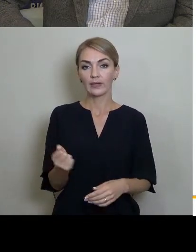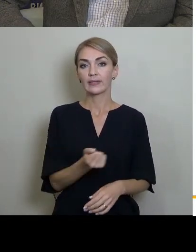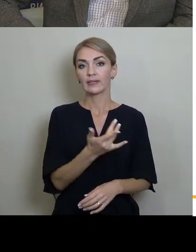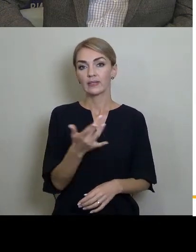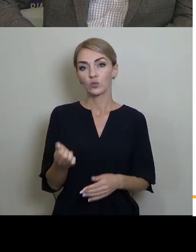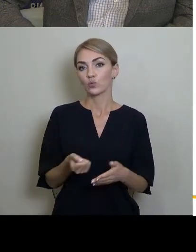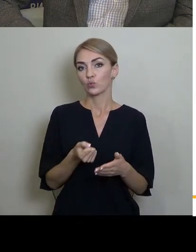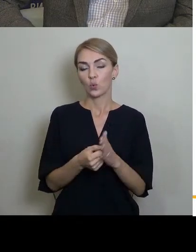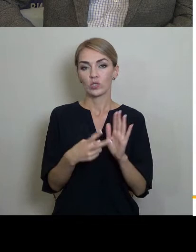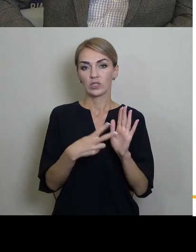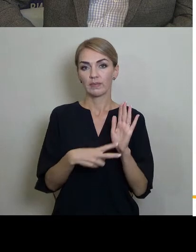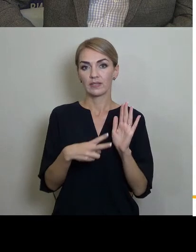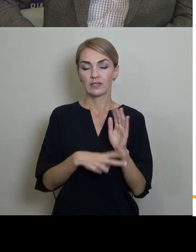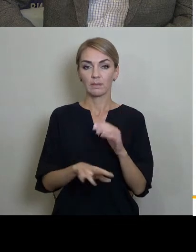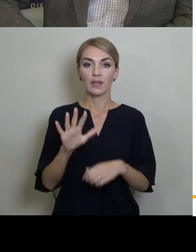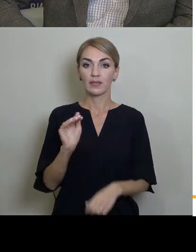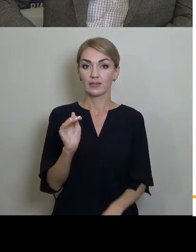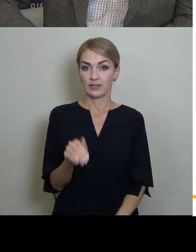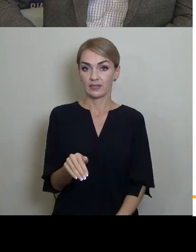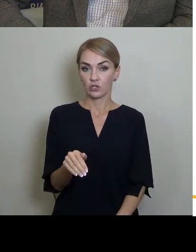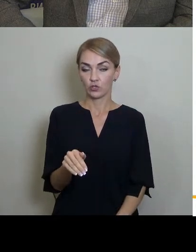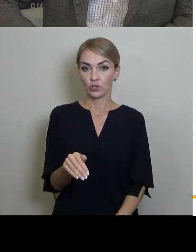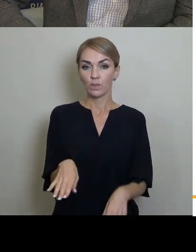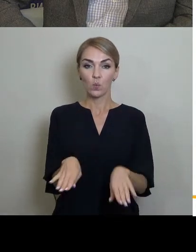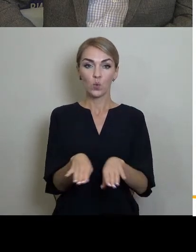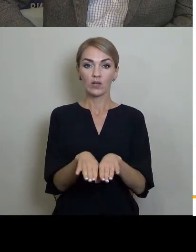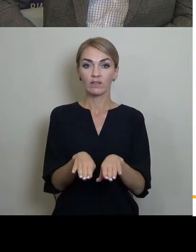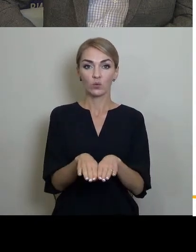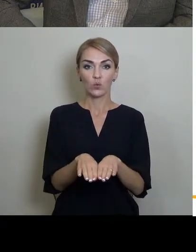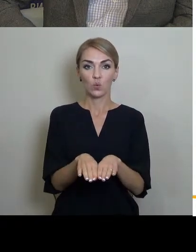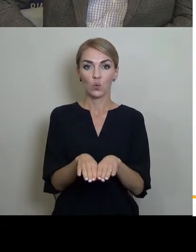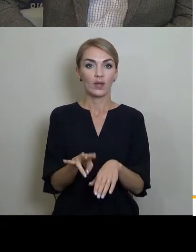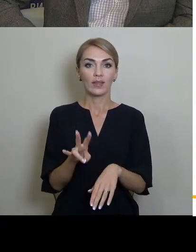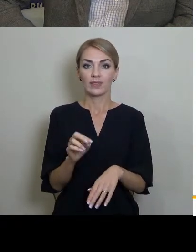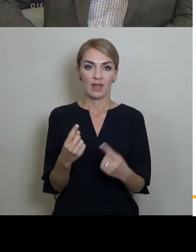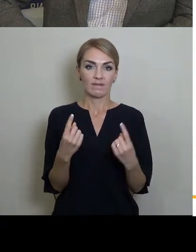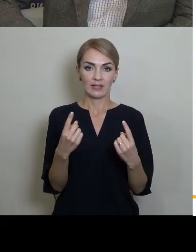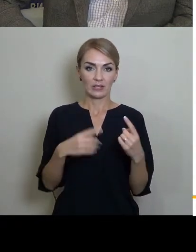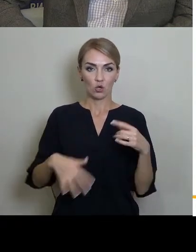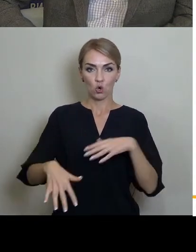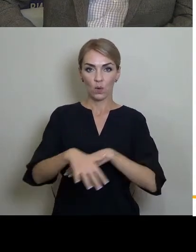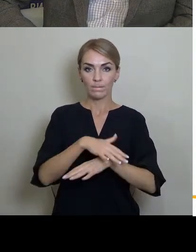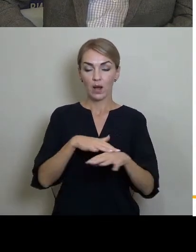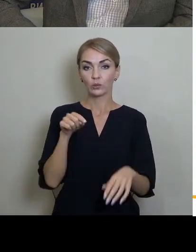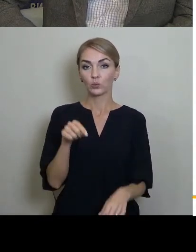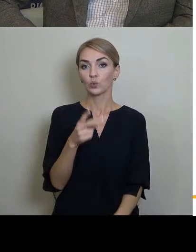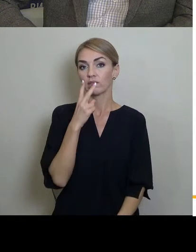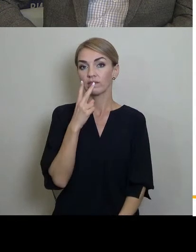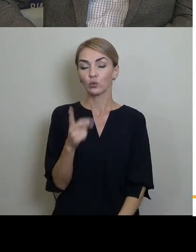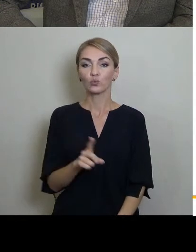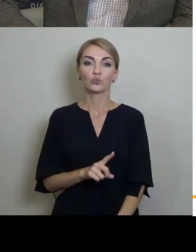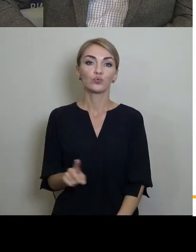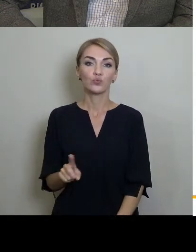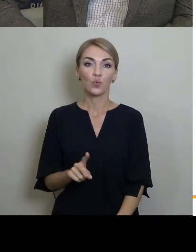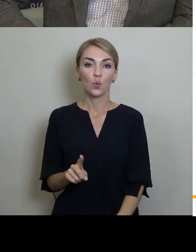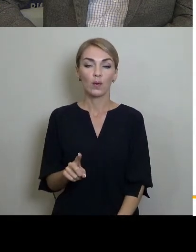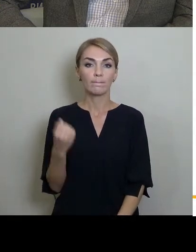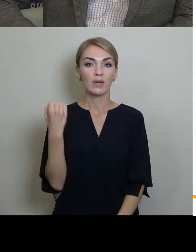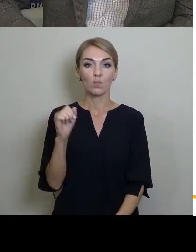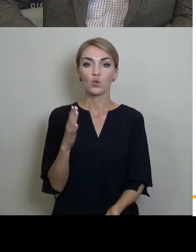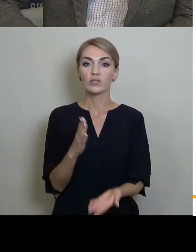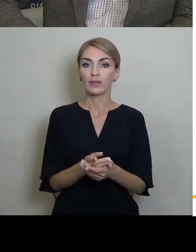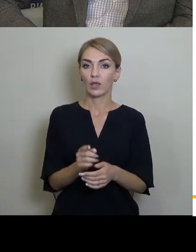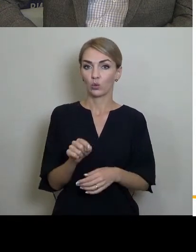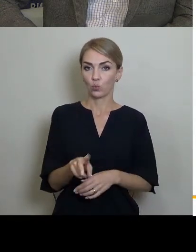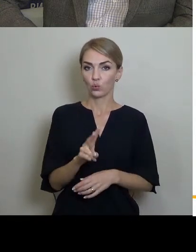in the communities where the number of electors is up to 75,000. They're relatively small communities. Here we can see